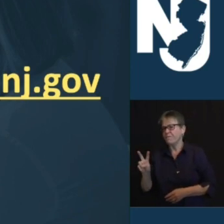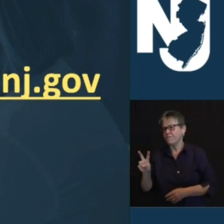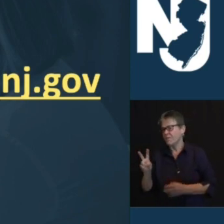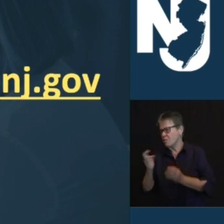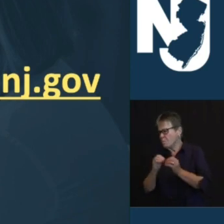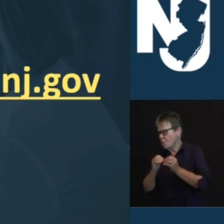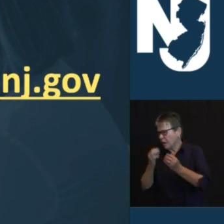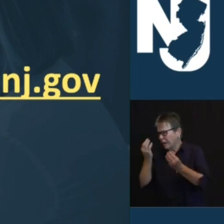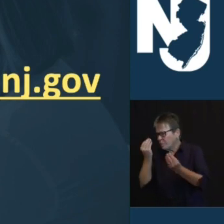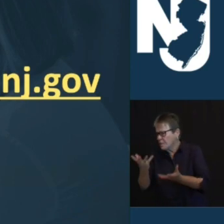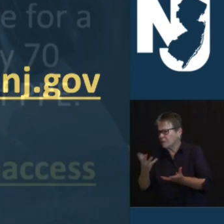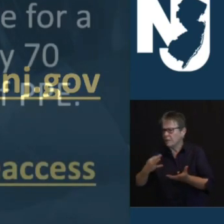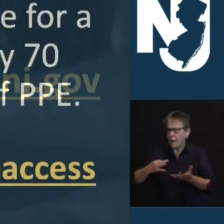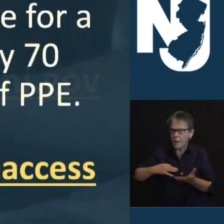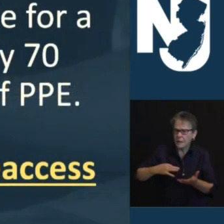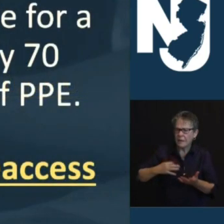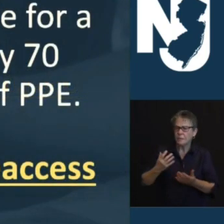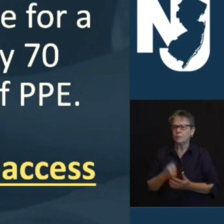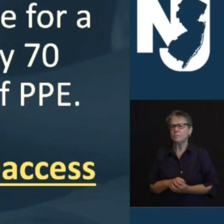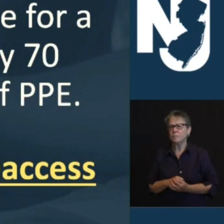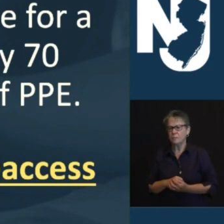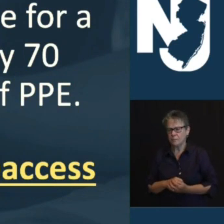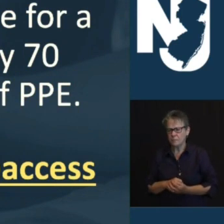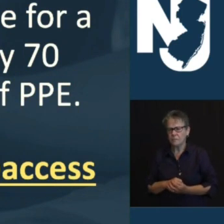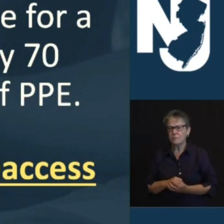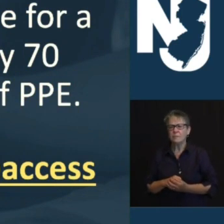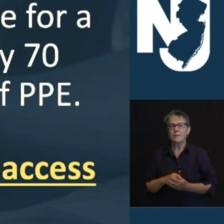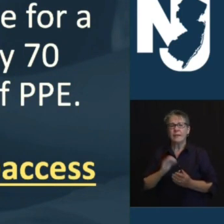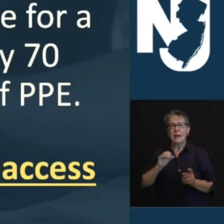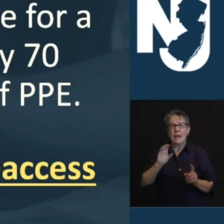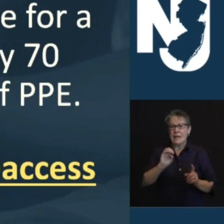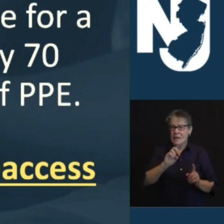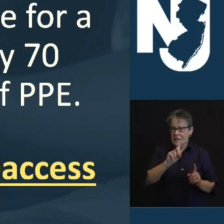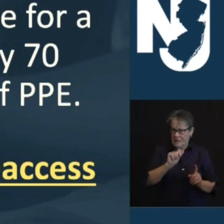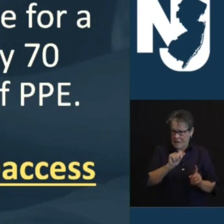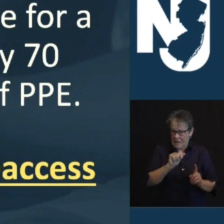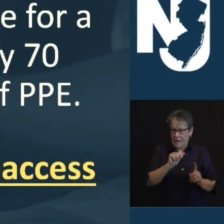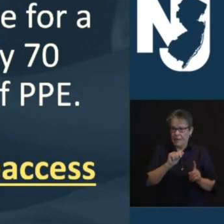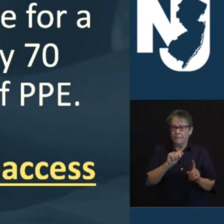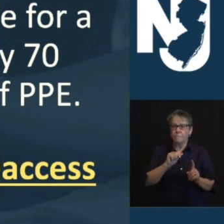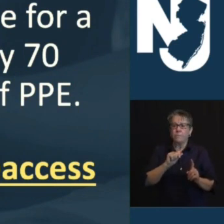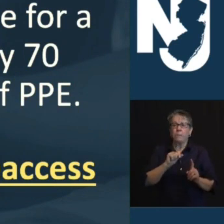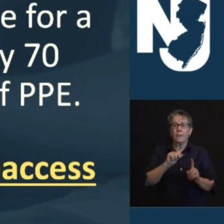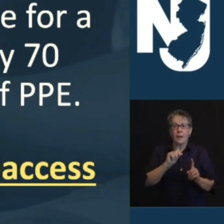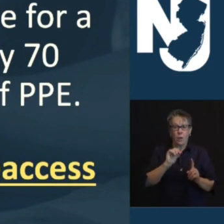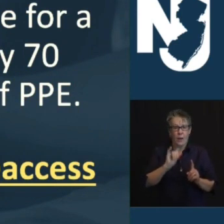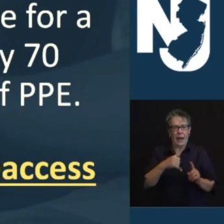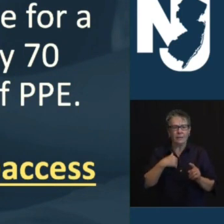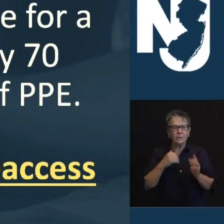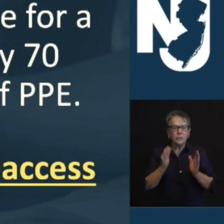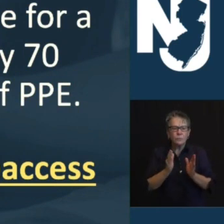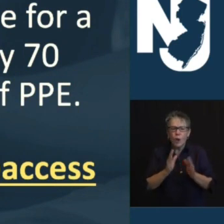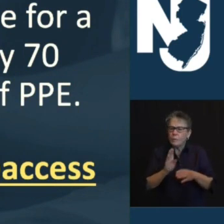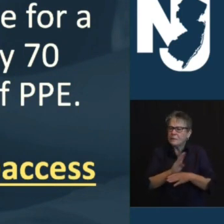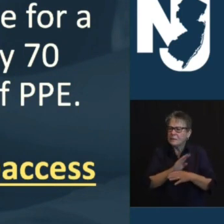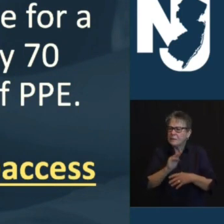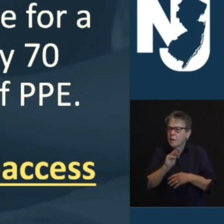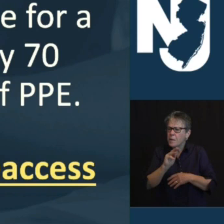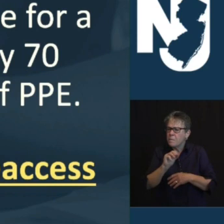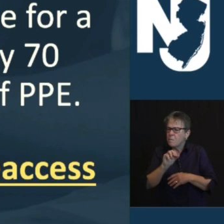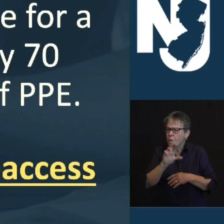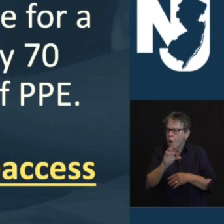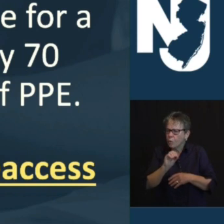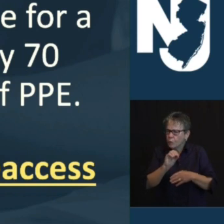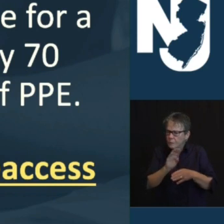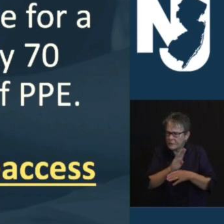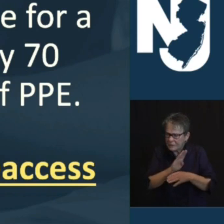covid19.business.nj.gov. The EDA is also maintaining its NJ Small and Micro Business PPE Access Program, which